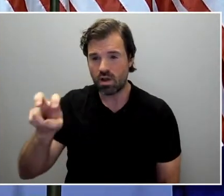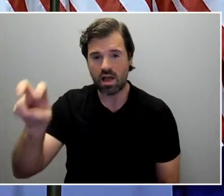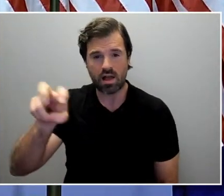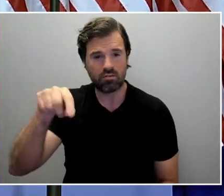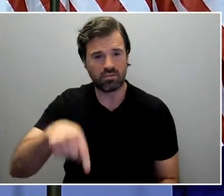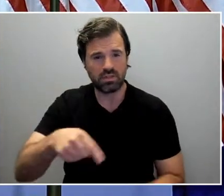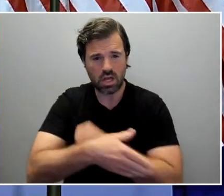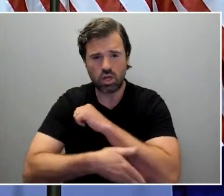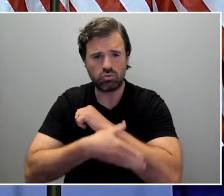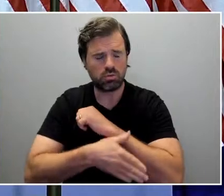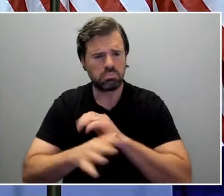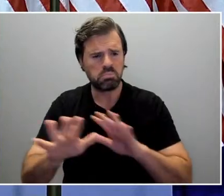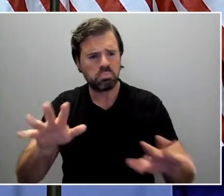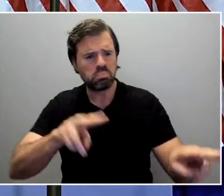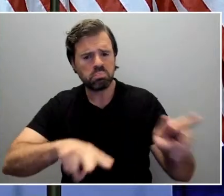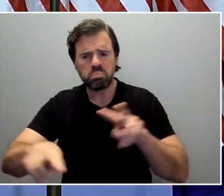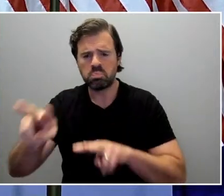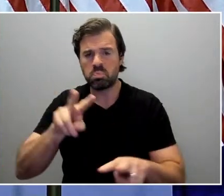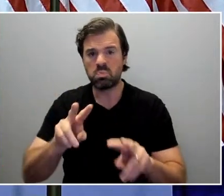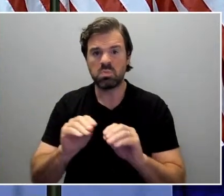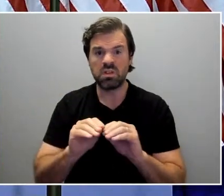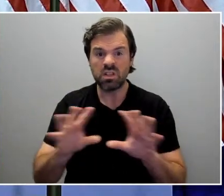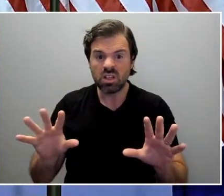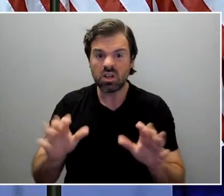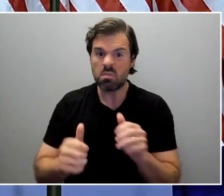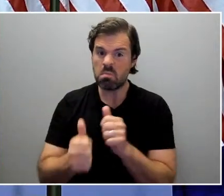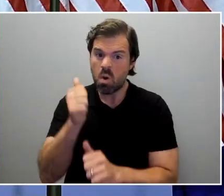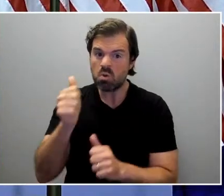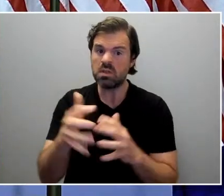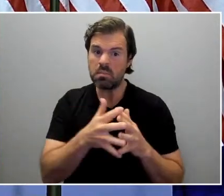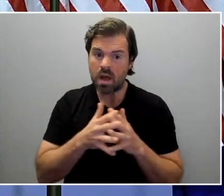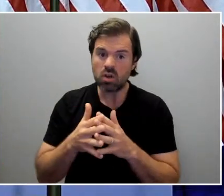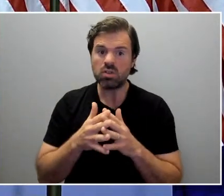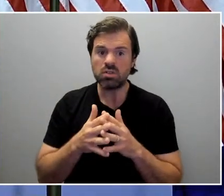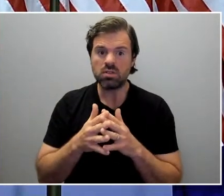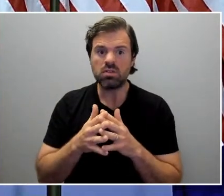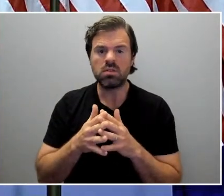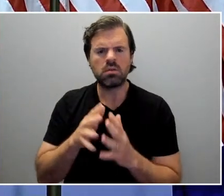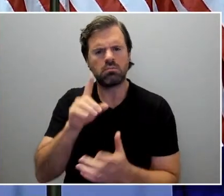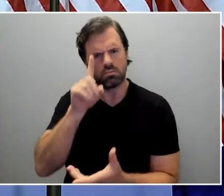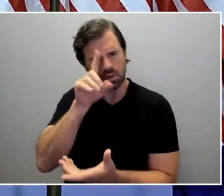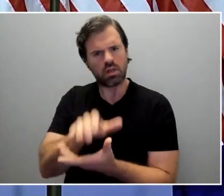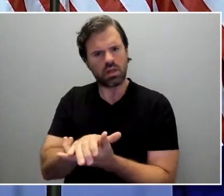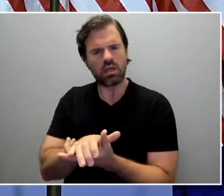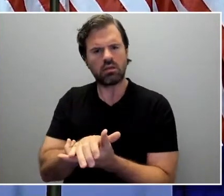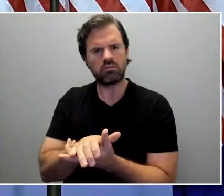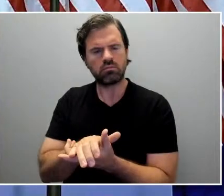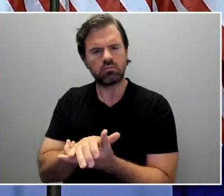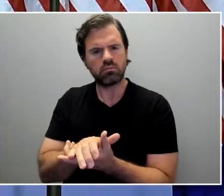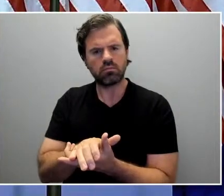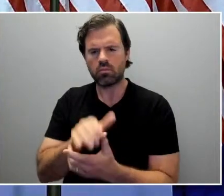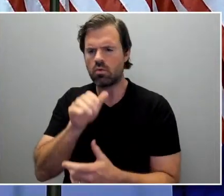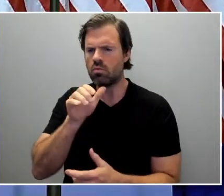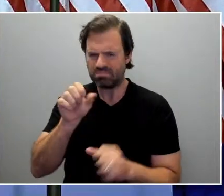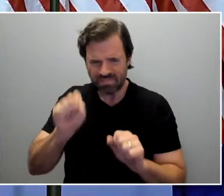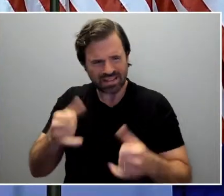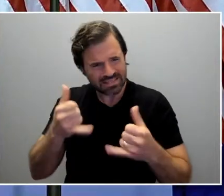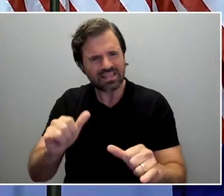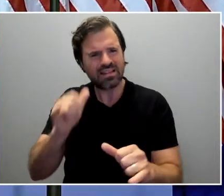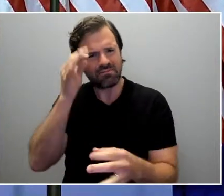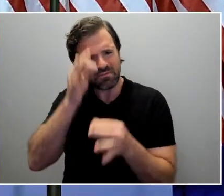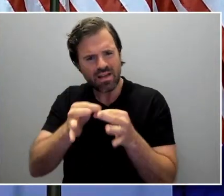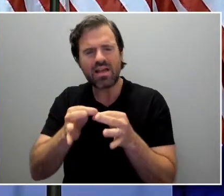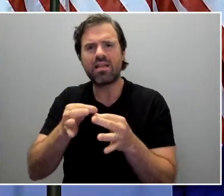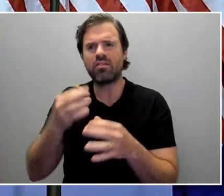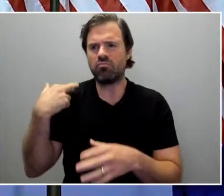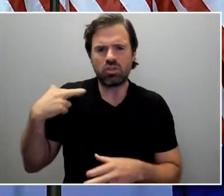is clear that most Americans do believe one does not have to abandon their faith or